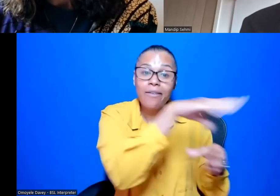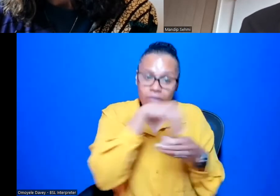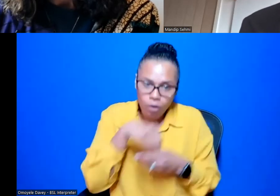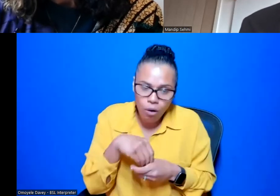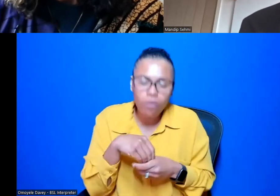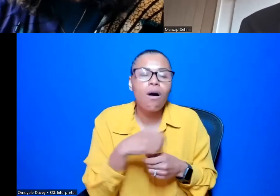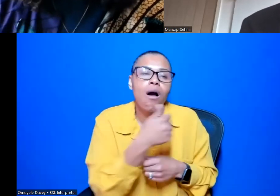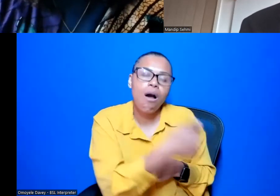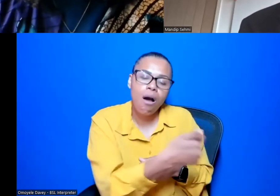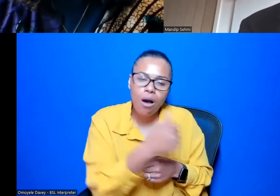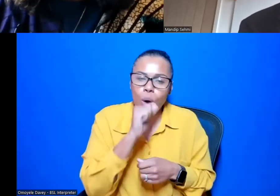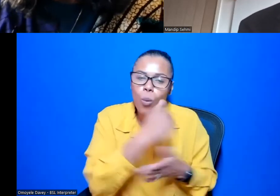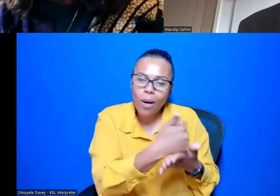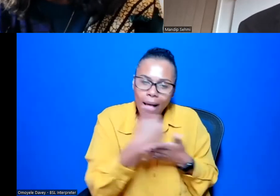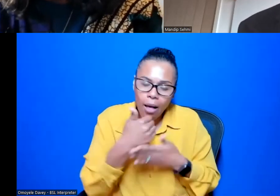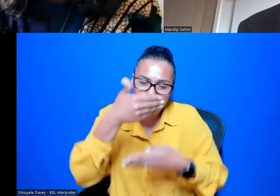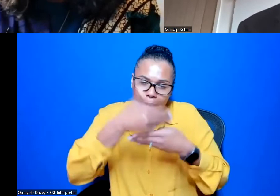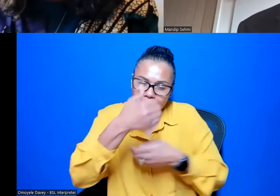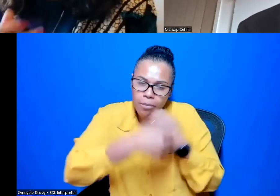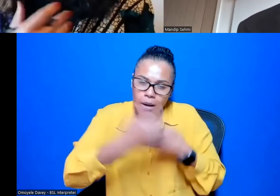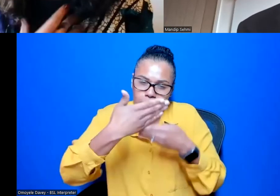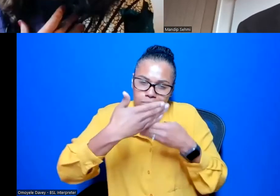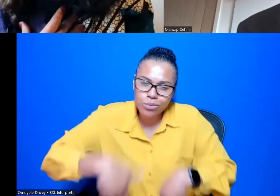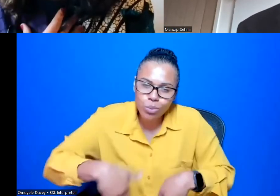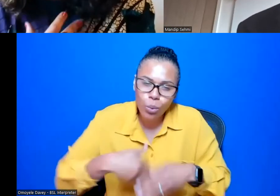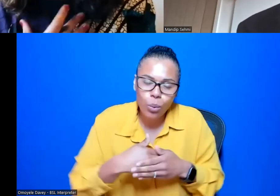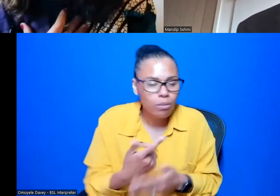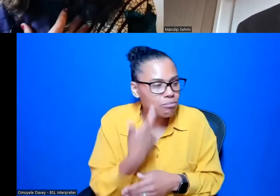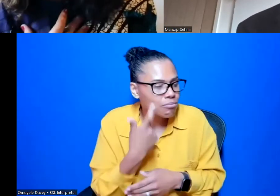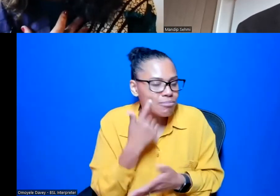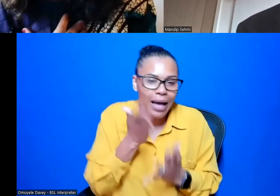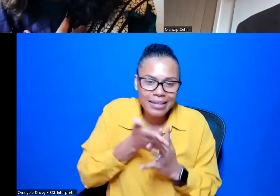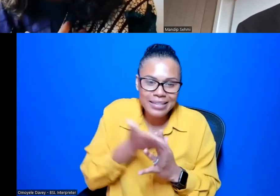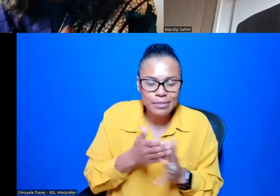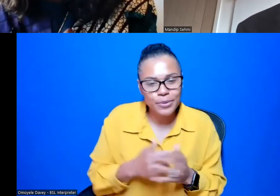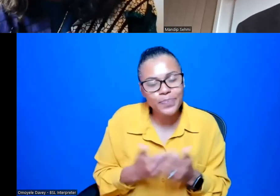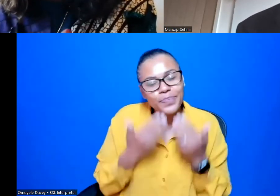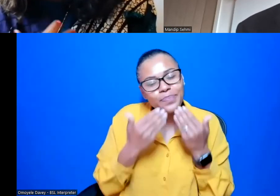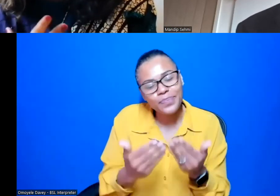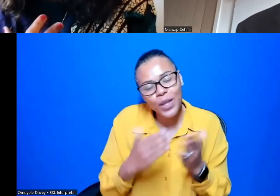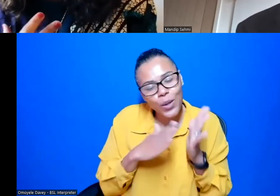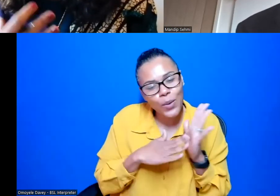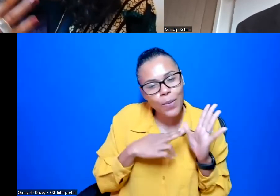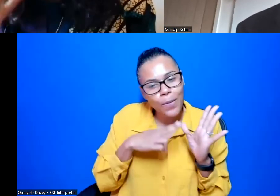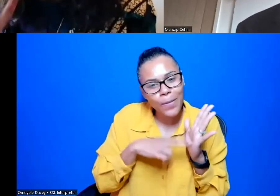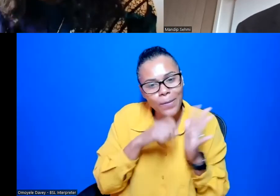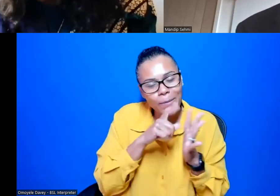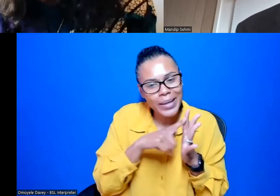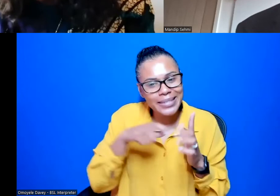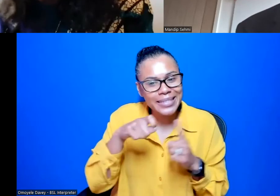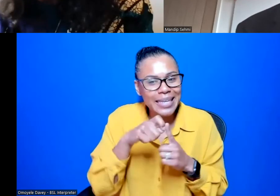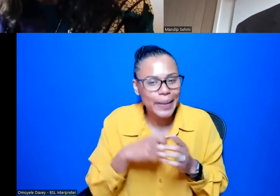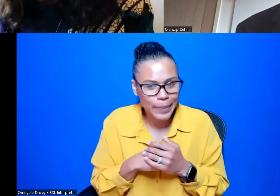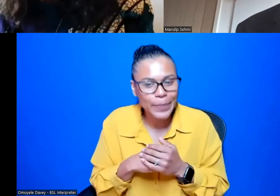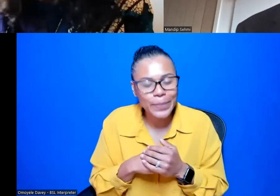those barriers and make it more accessible. Thanks so much, Mandy. We're really thankful to you because, the power of